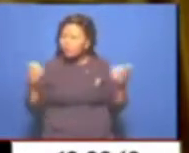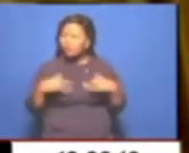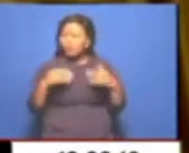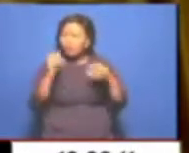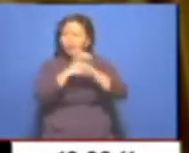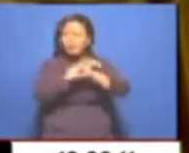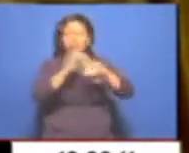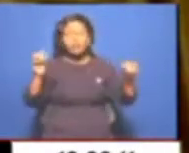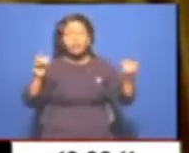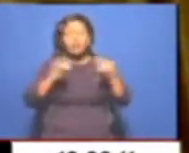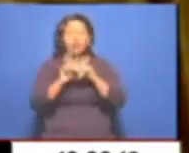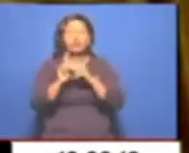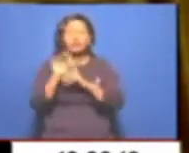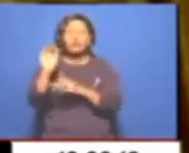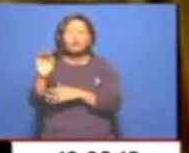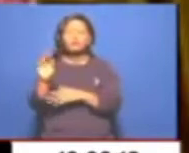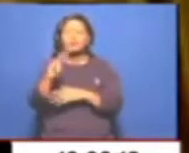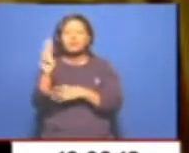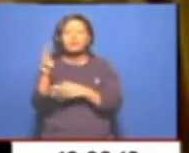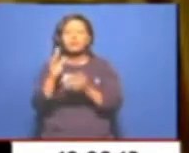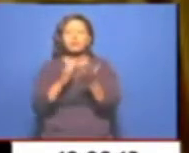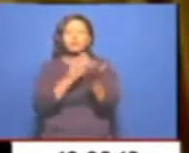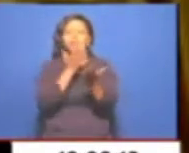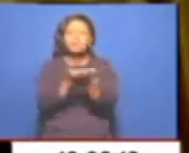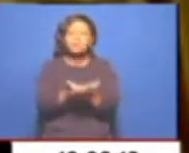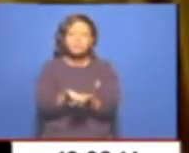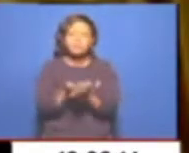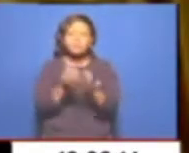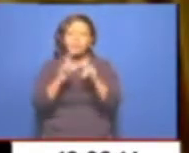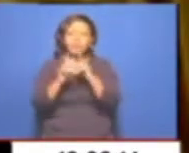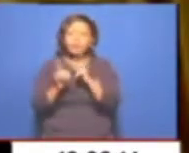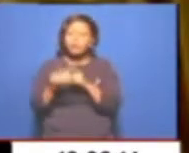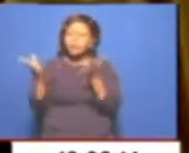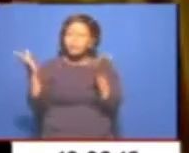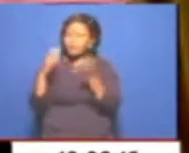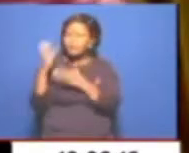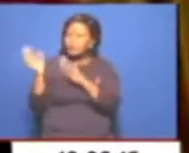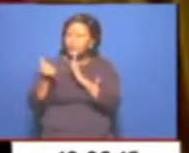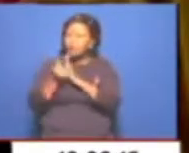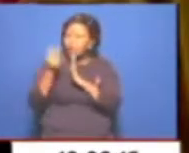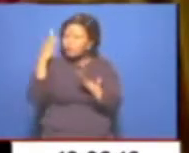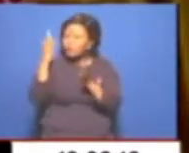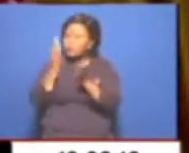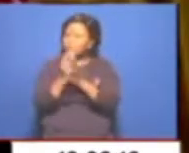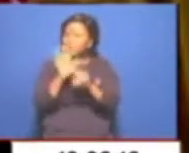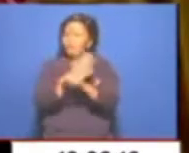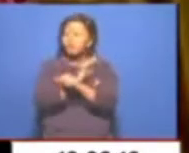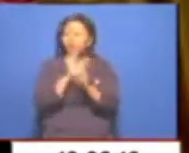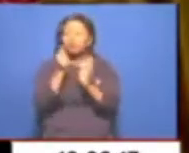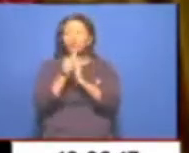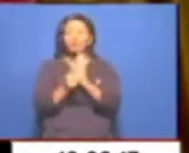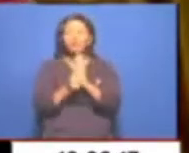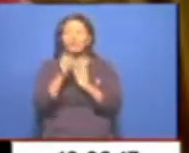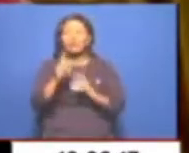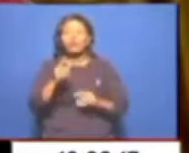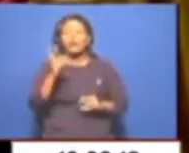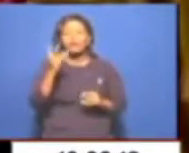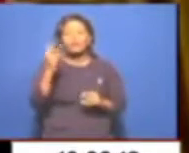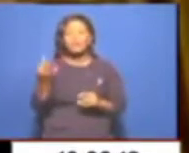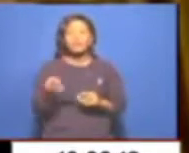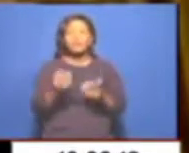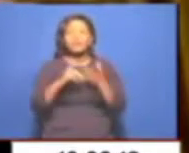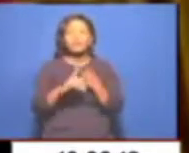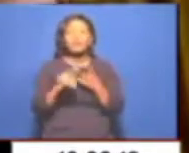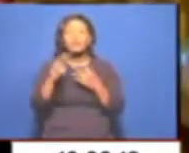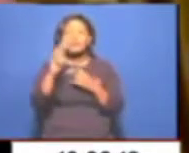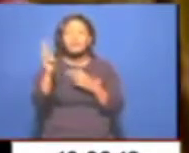second prayer of the president's team. The first prayer is faithful to Article 143, Clause 2. But the second prayer says he wants